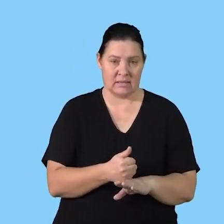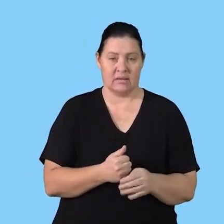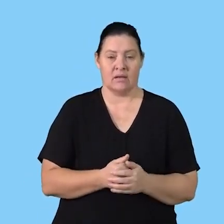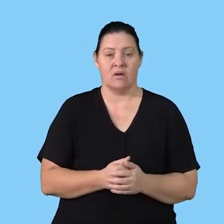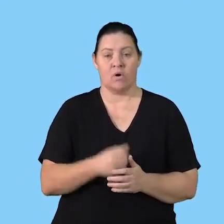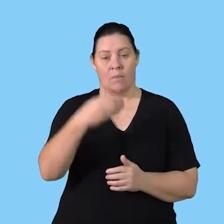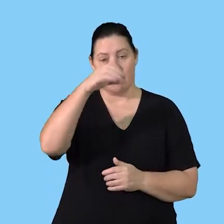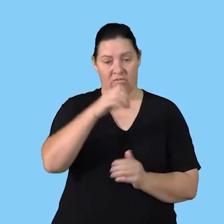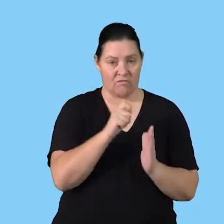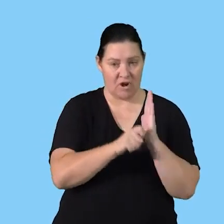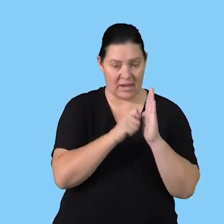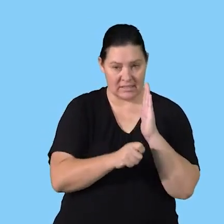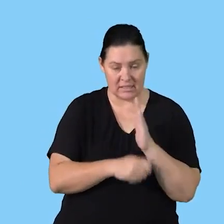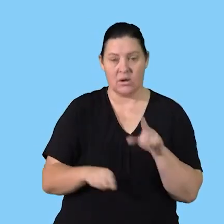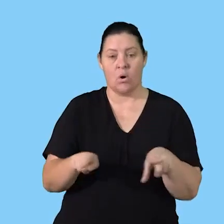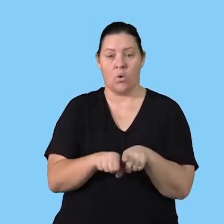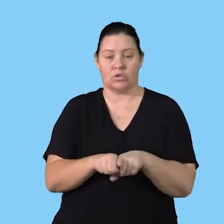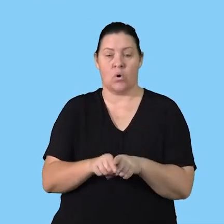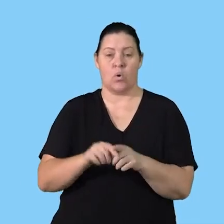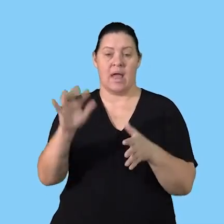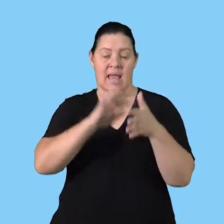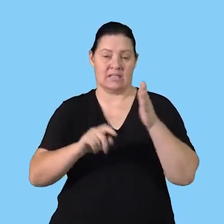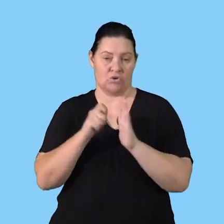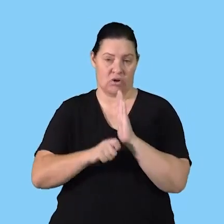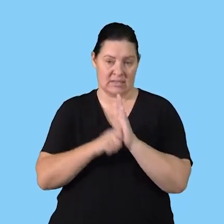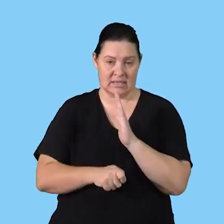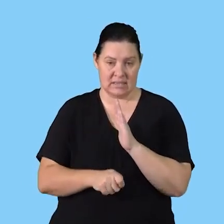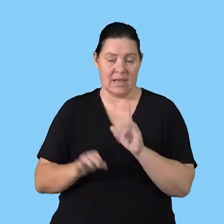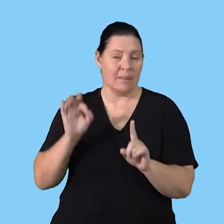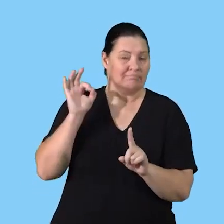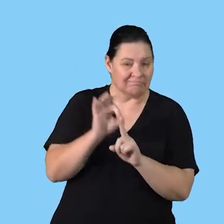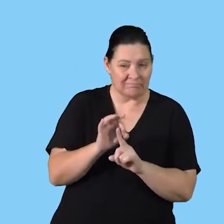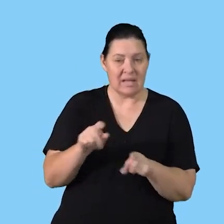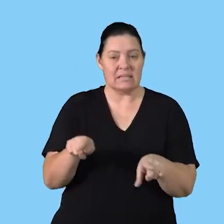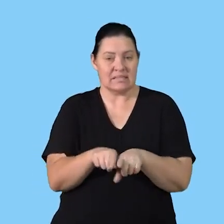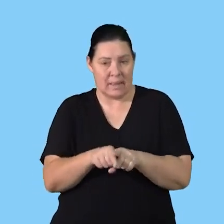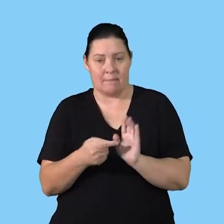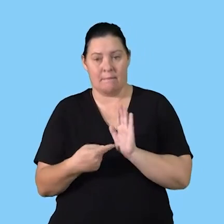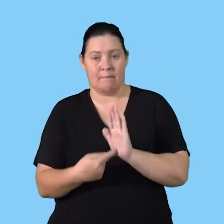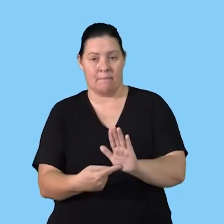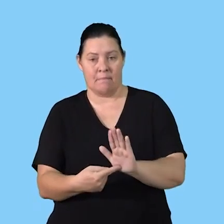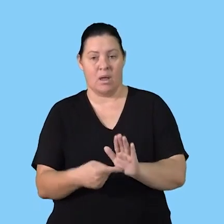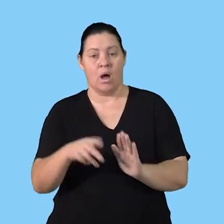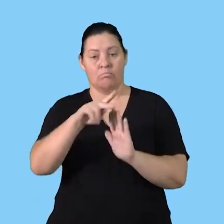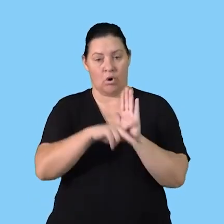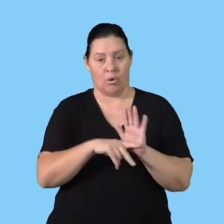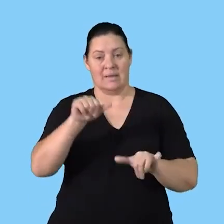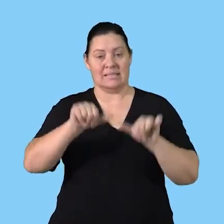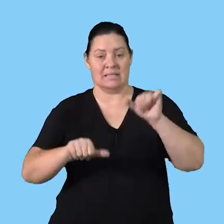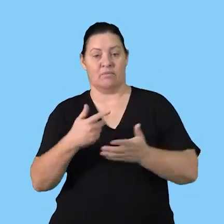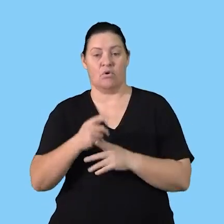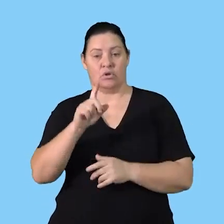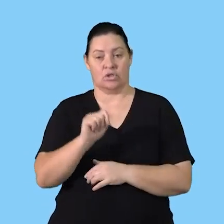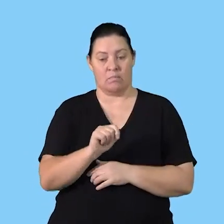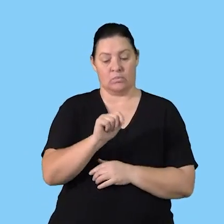your paragraph writing, and your essay writing exactly as it is indicated in the program of assessment